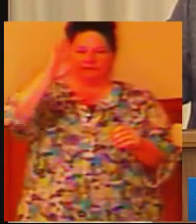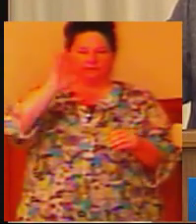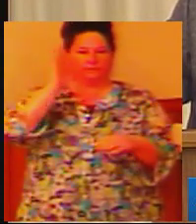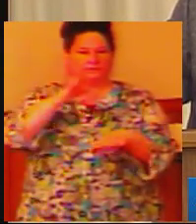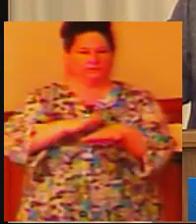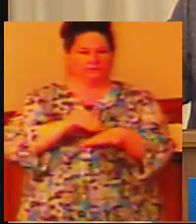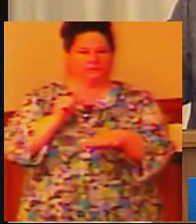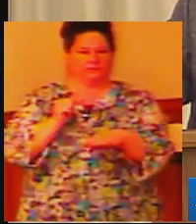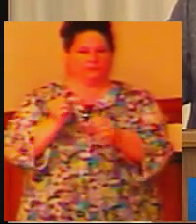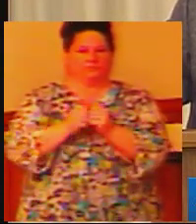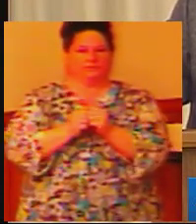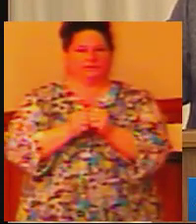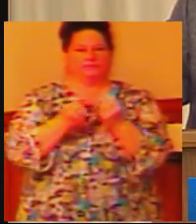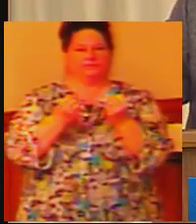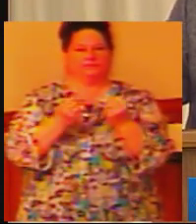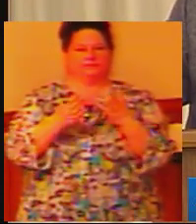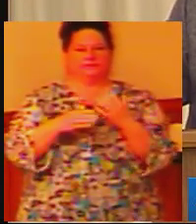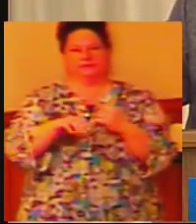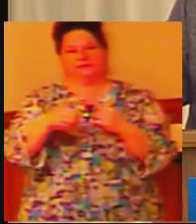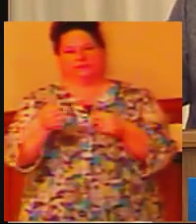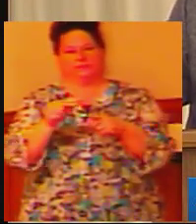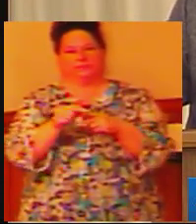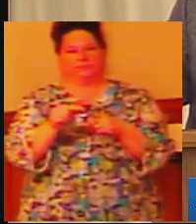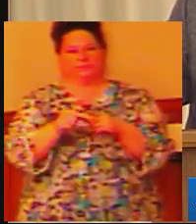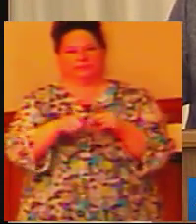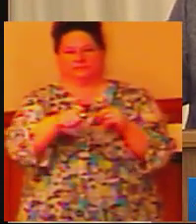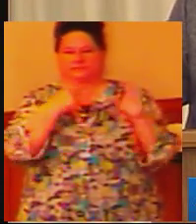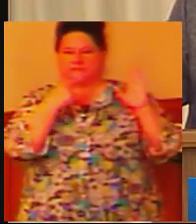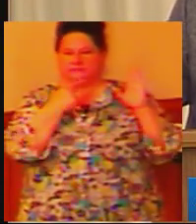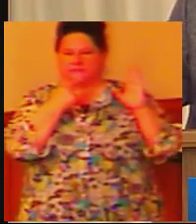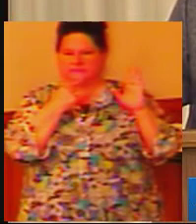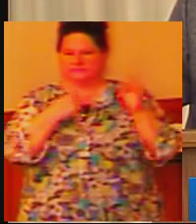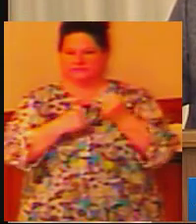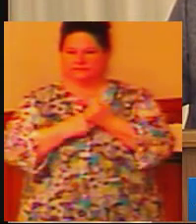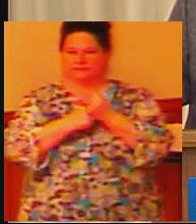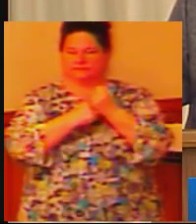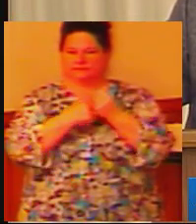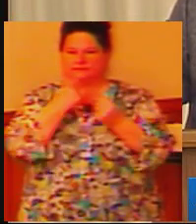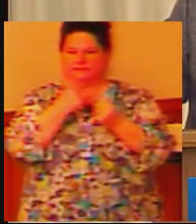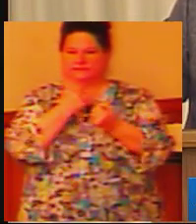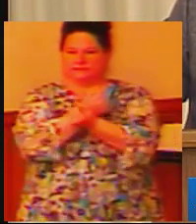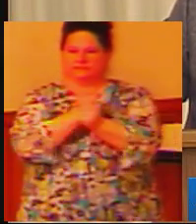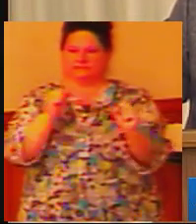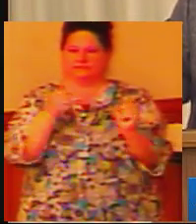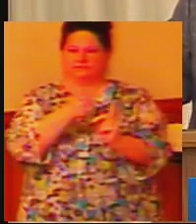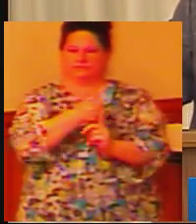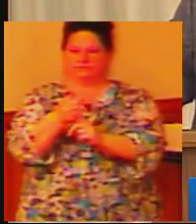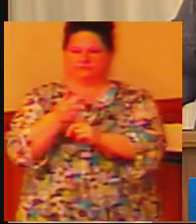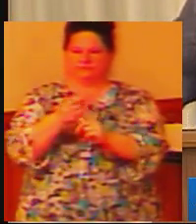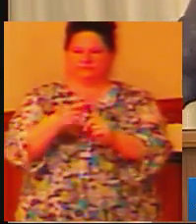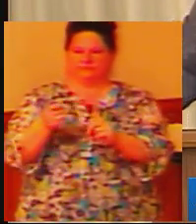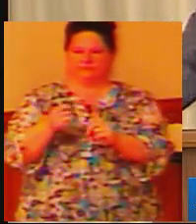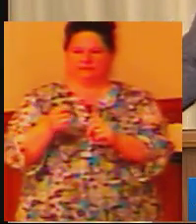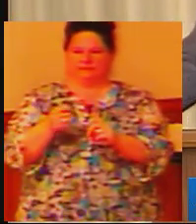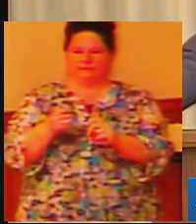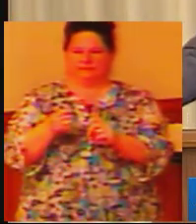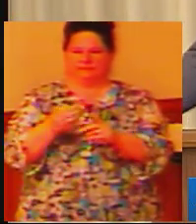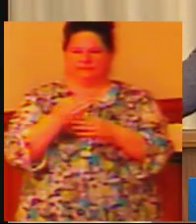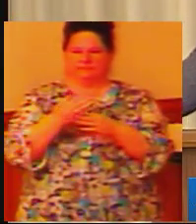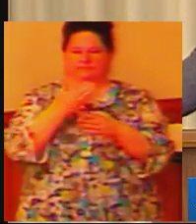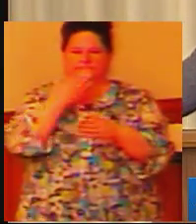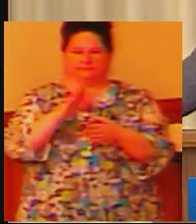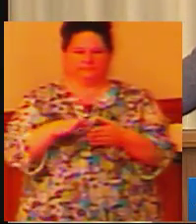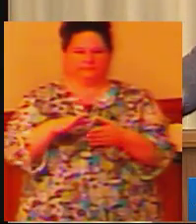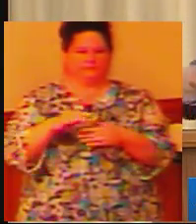And with many other words did he testify and exhort, saying, Save yourselves from this untoward